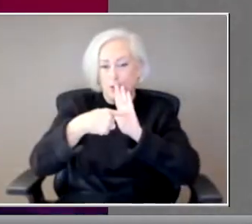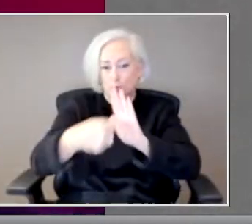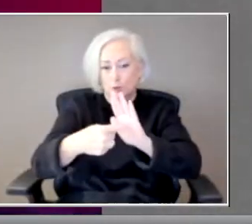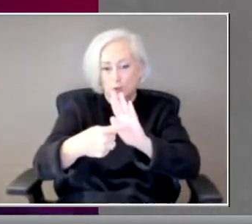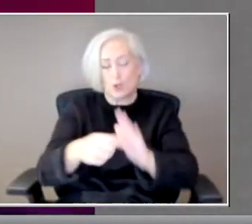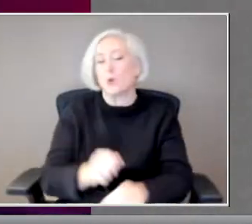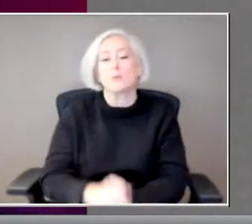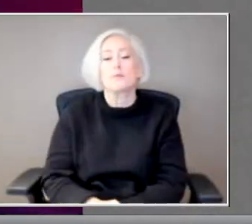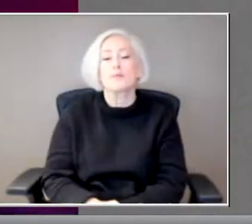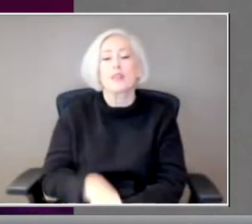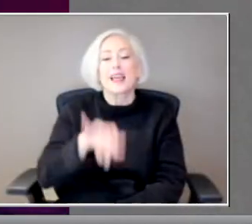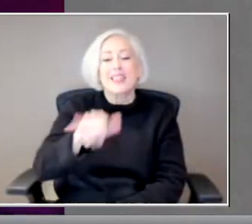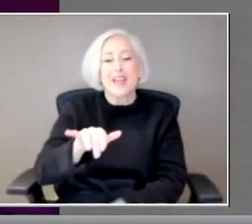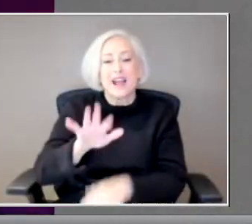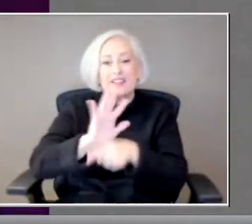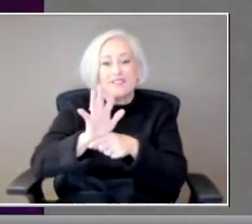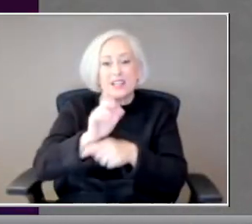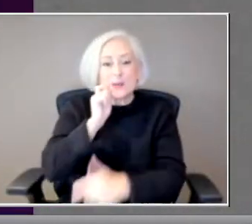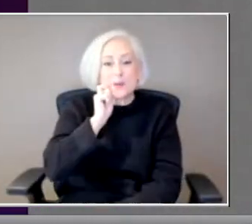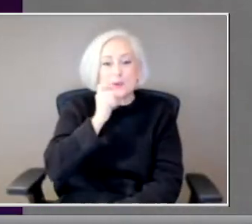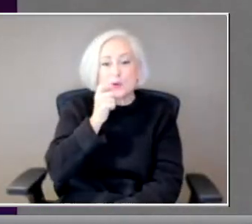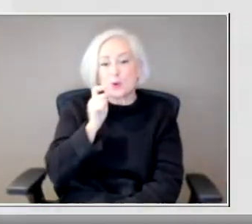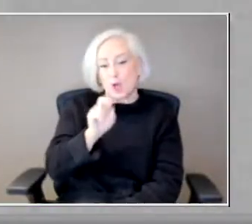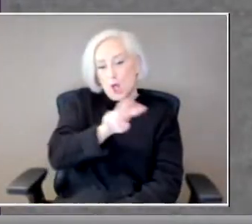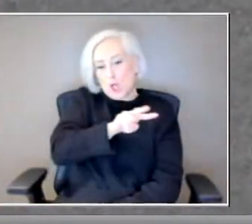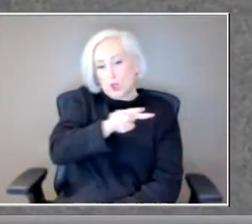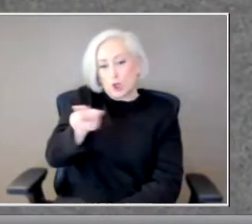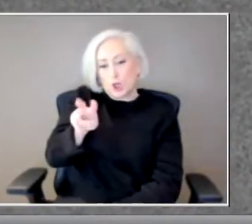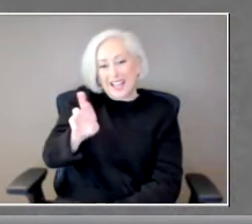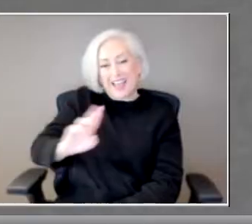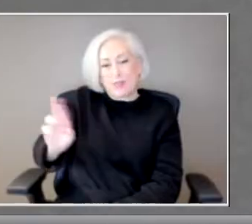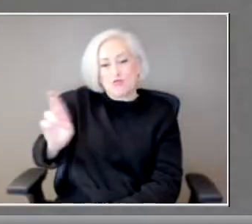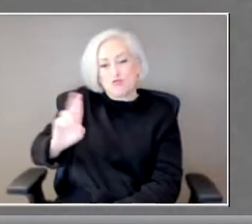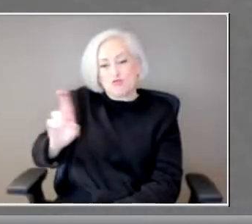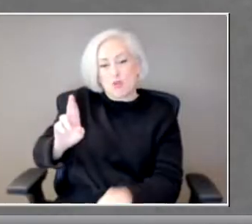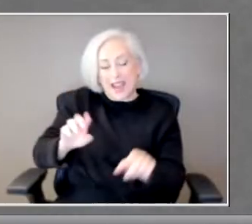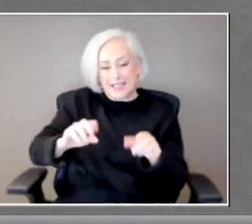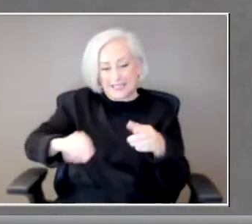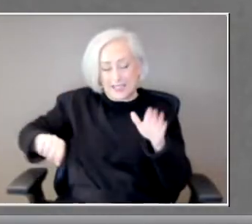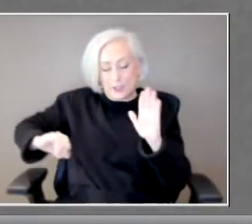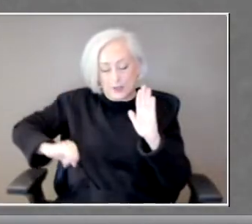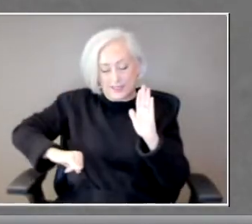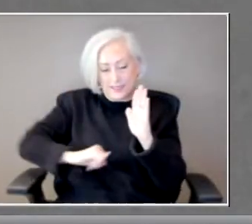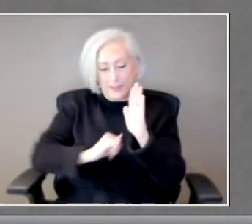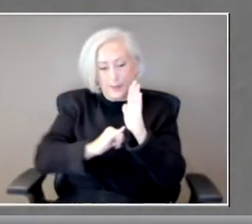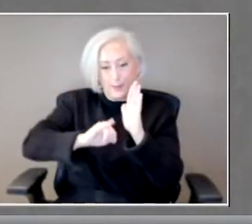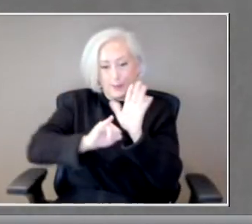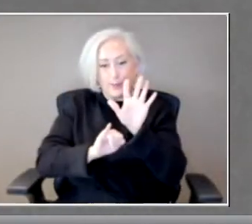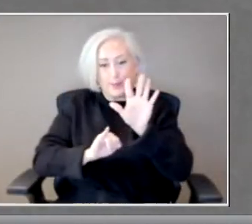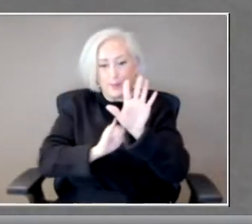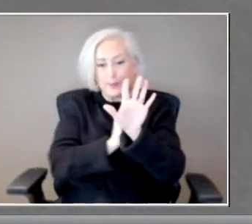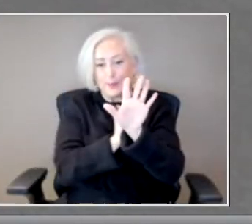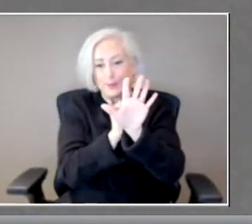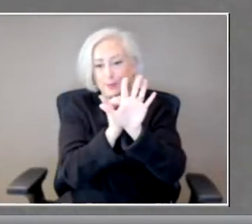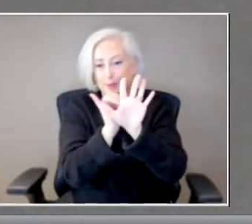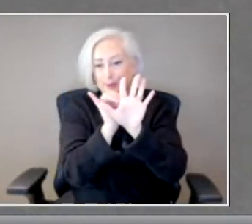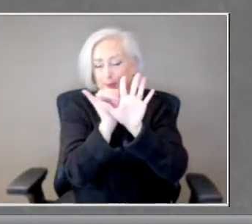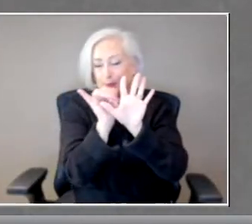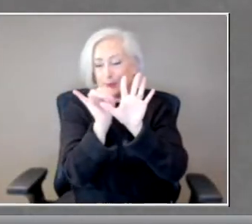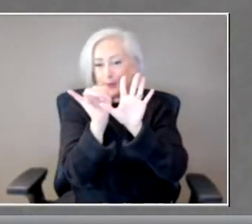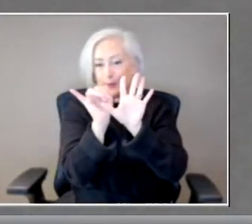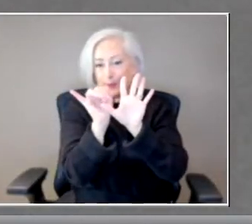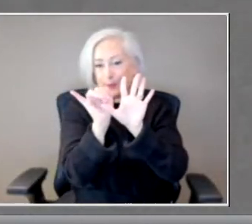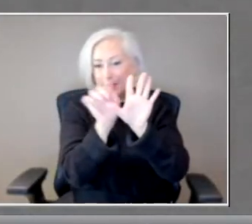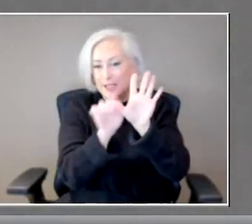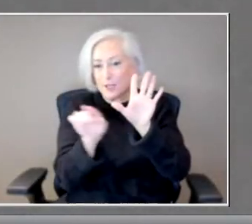so cool. If you look off to the right of your screen, you can see like the little catheter wiggling in there. Yeah, so there's a wire going, we go through the clot, we take the